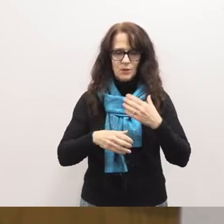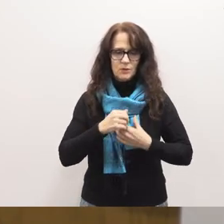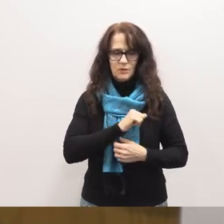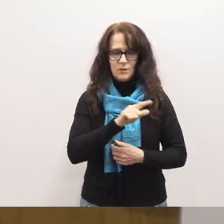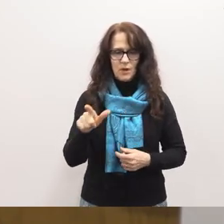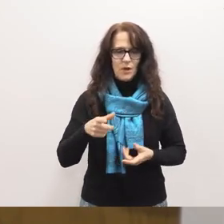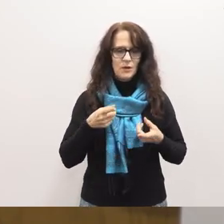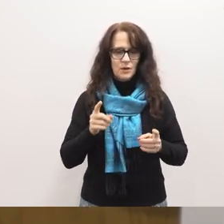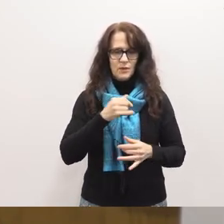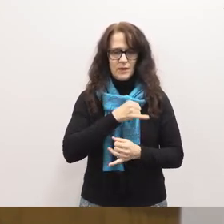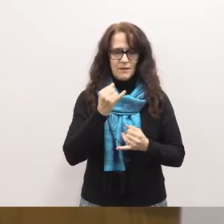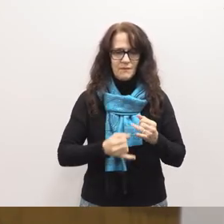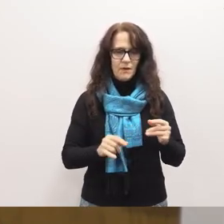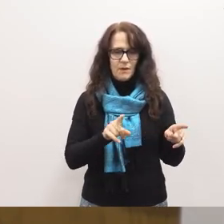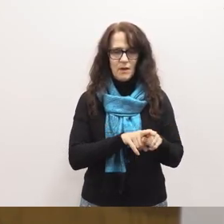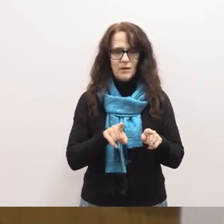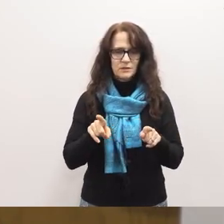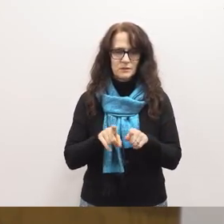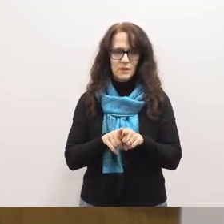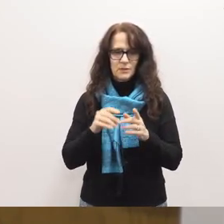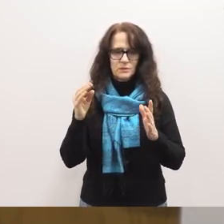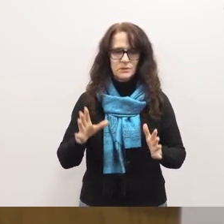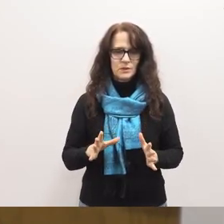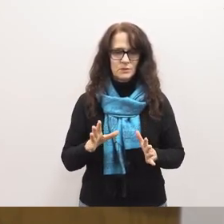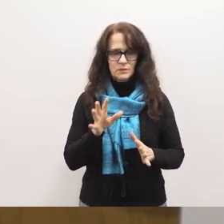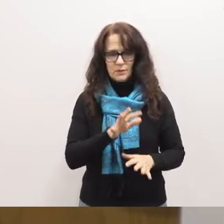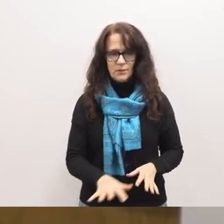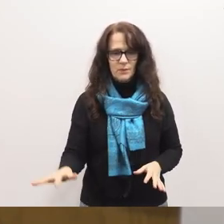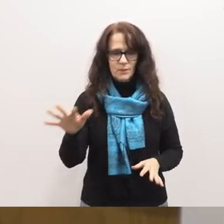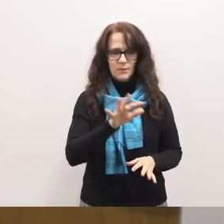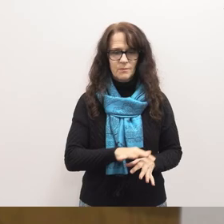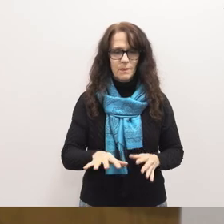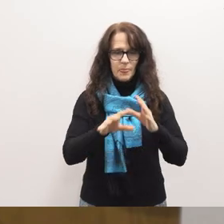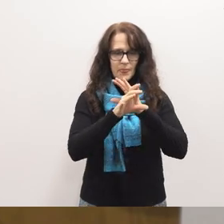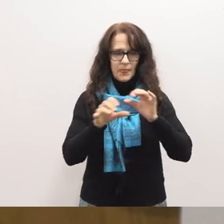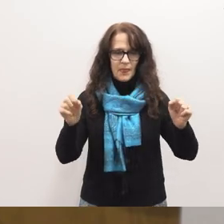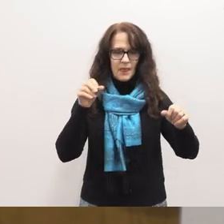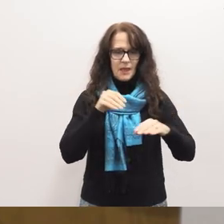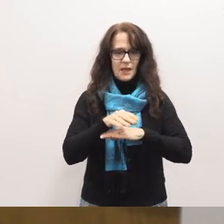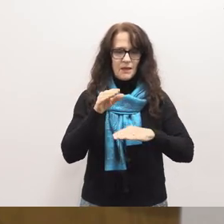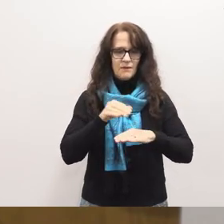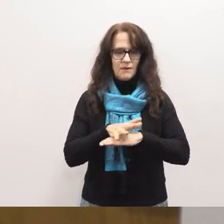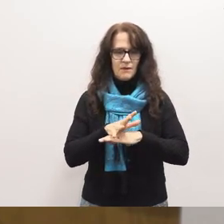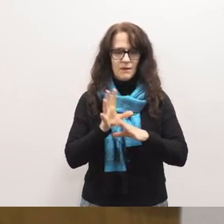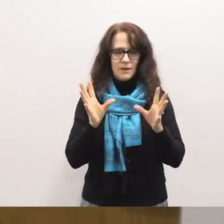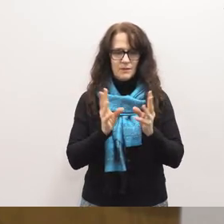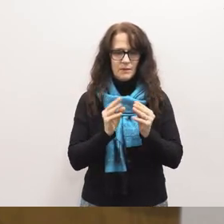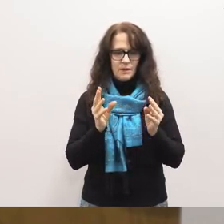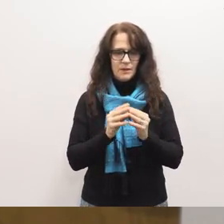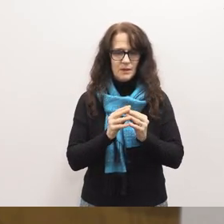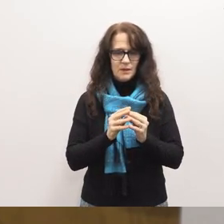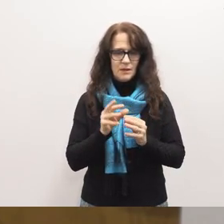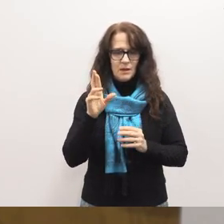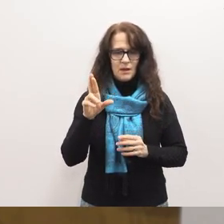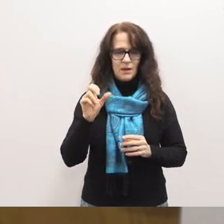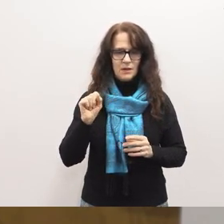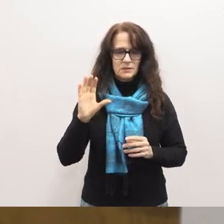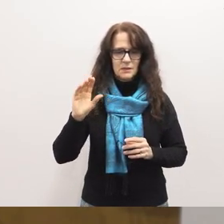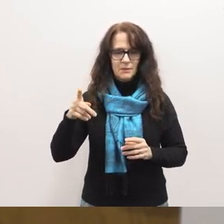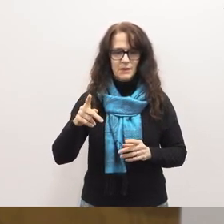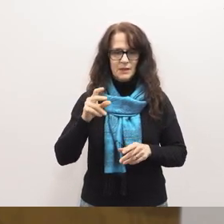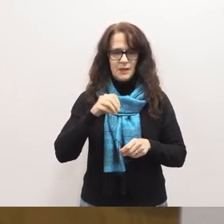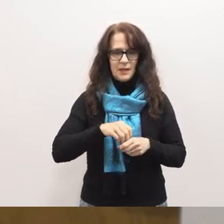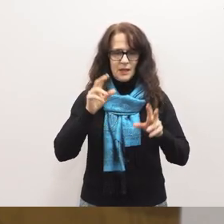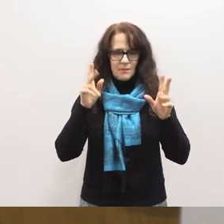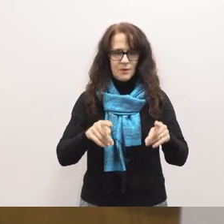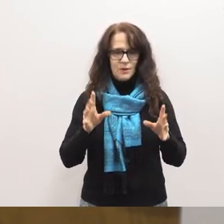their finals. Also, students across the district in the superintendent's advisory committee, RSVP, had their first in-person